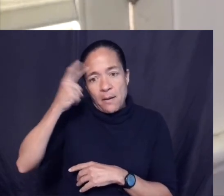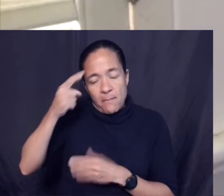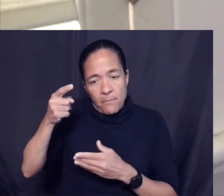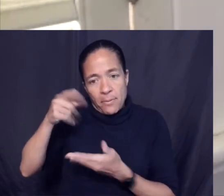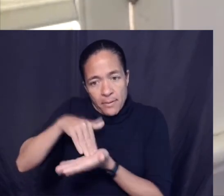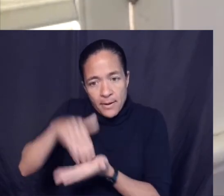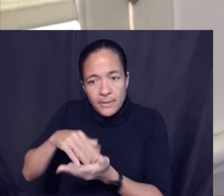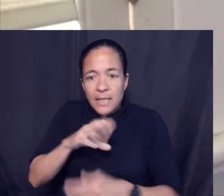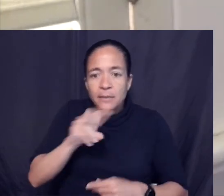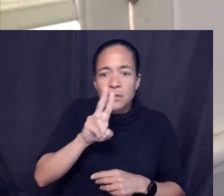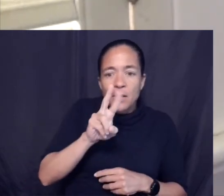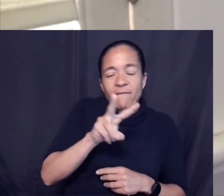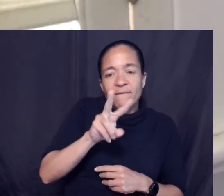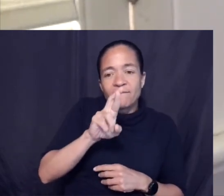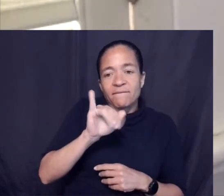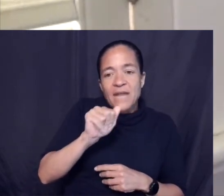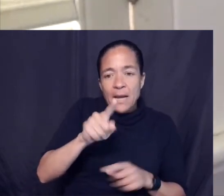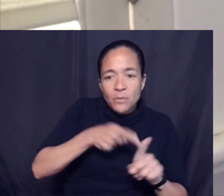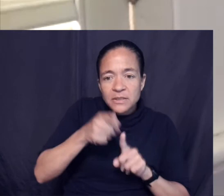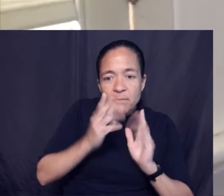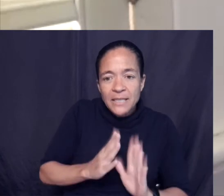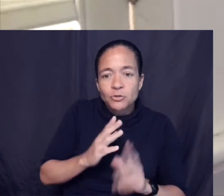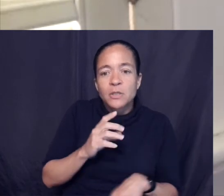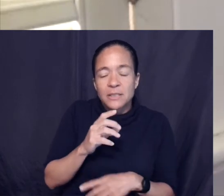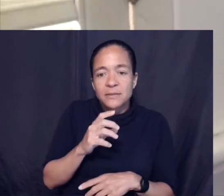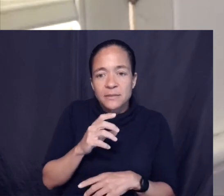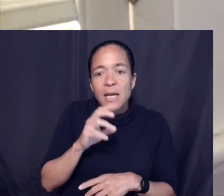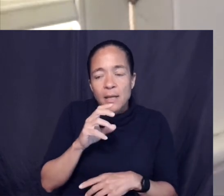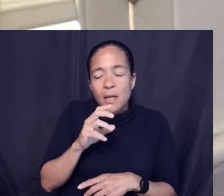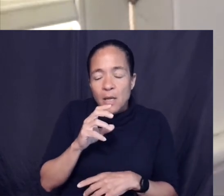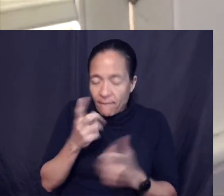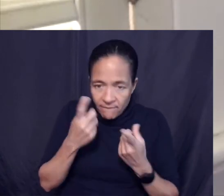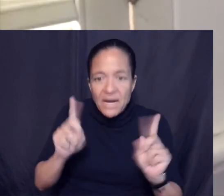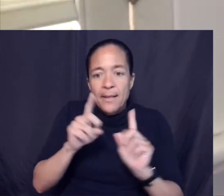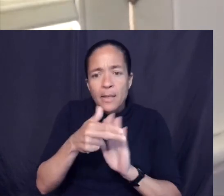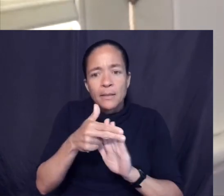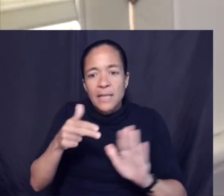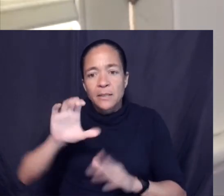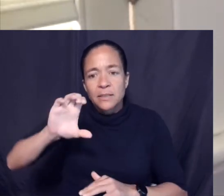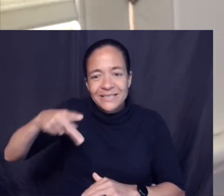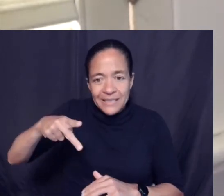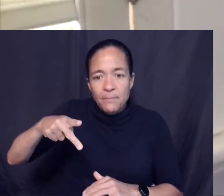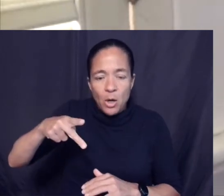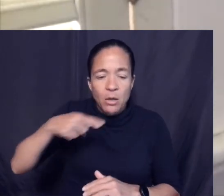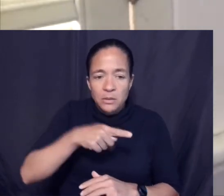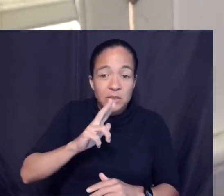virologist, and it was at that weekend that she was diagnosed with cerebral palsy at 3 months of age.